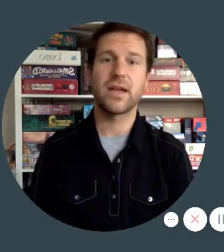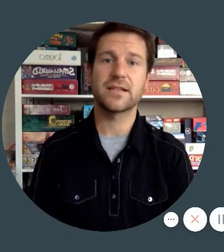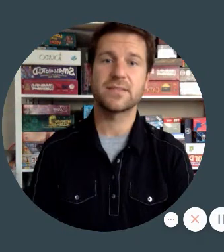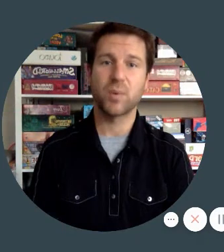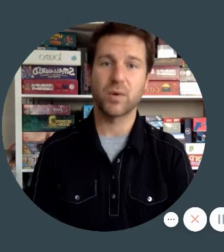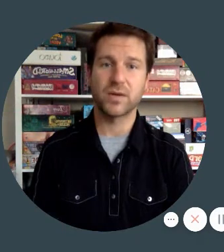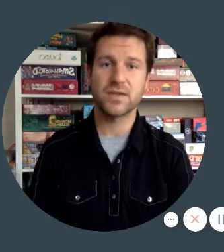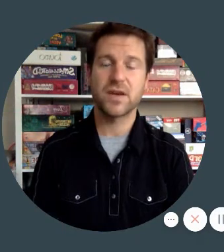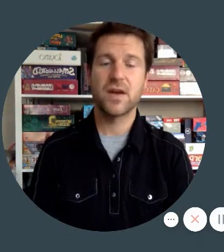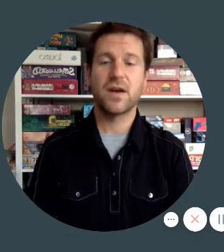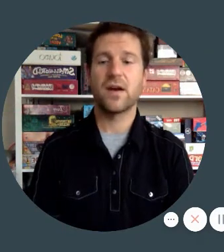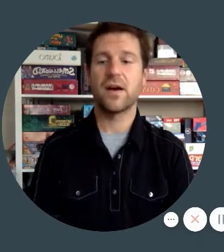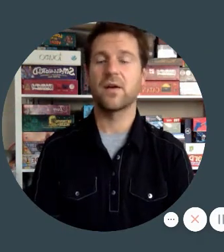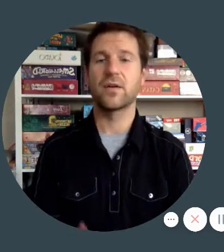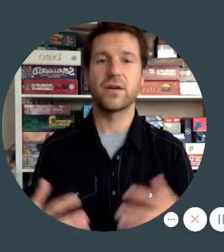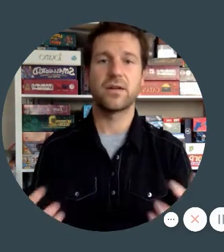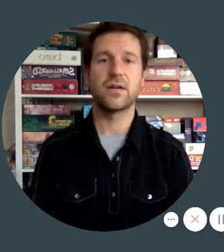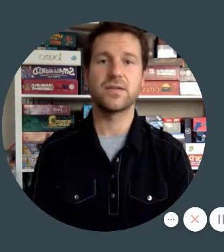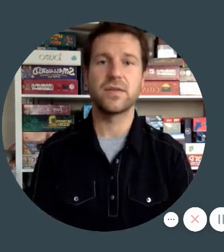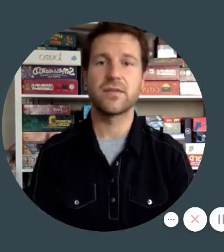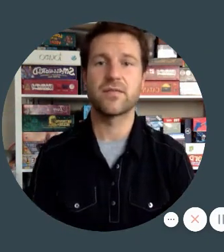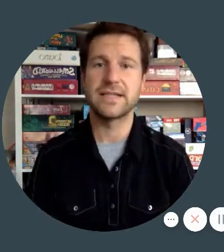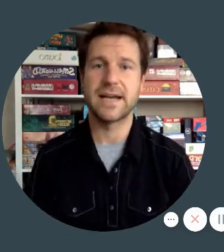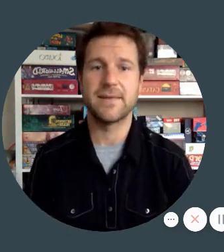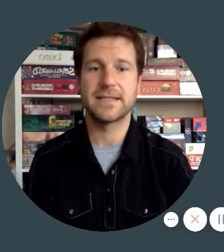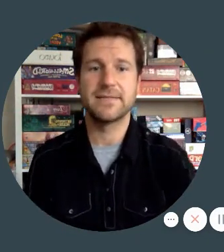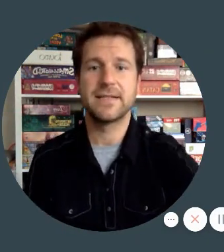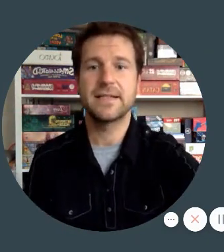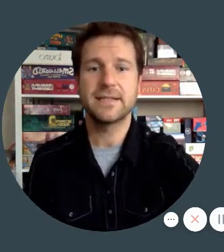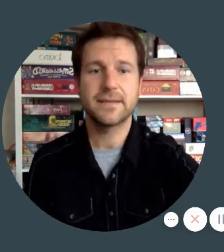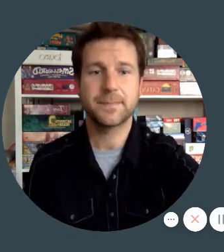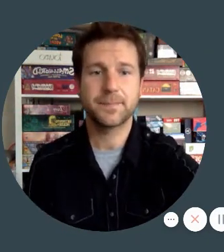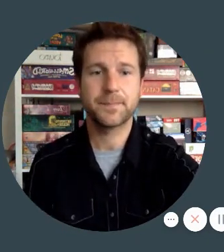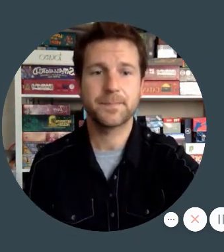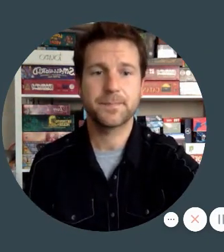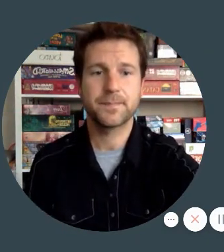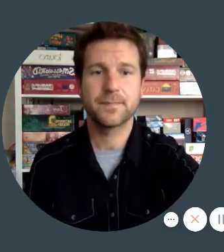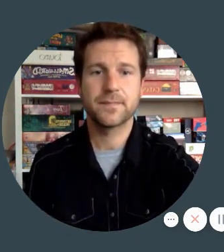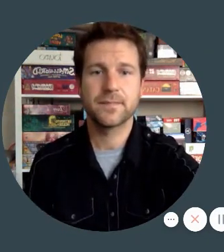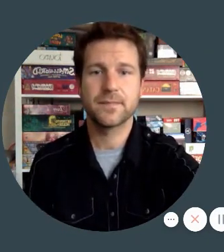when you're playing sports or doing free time activities.